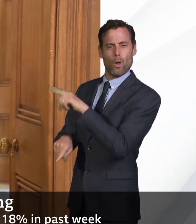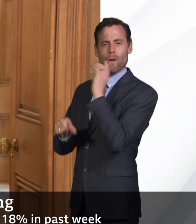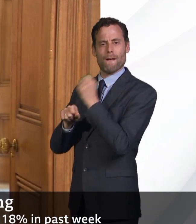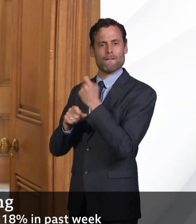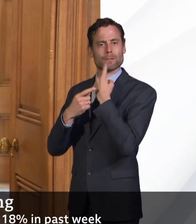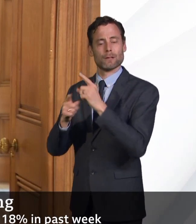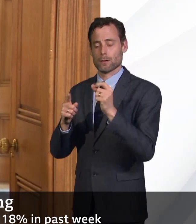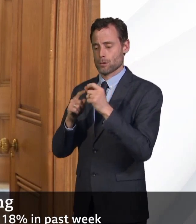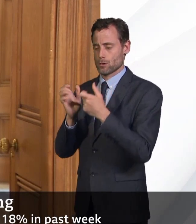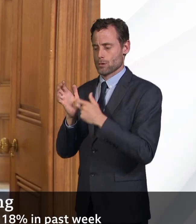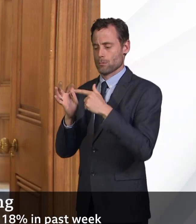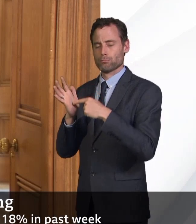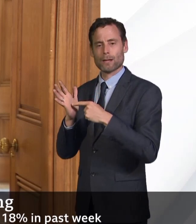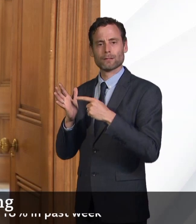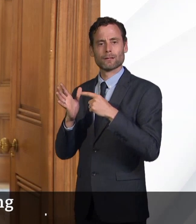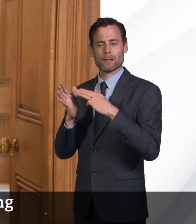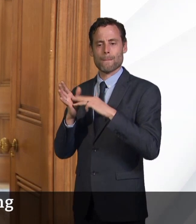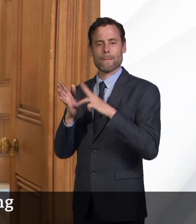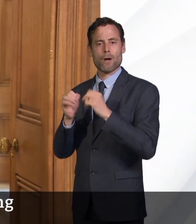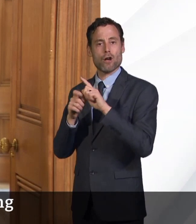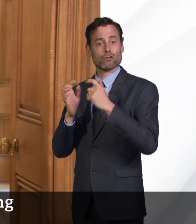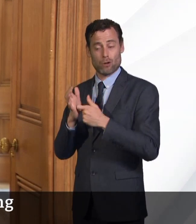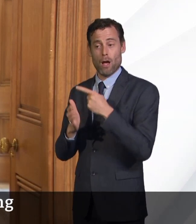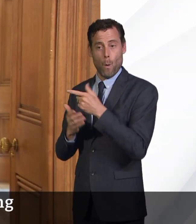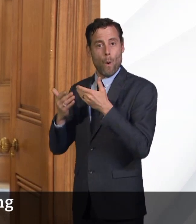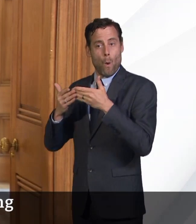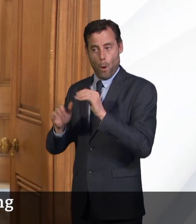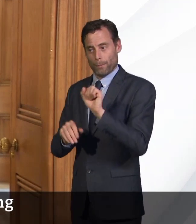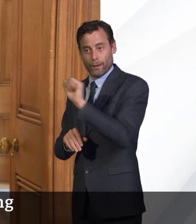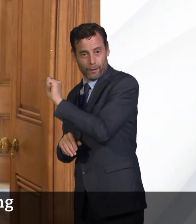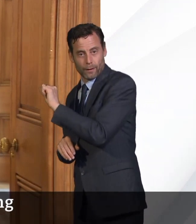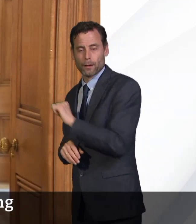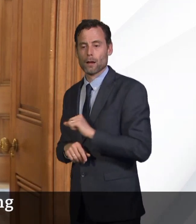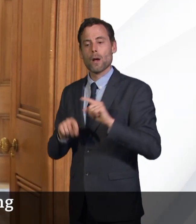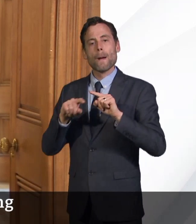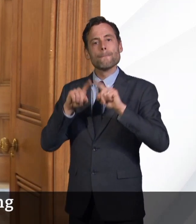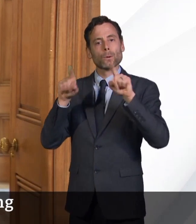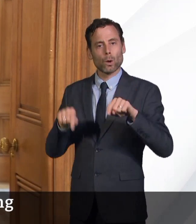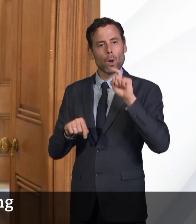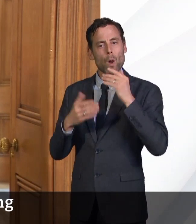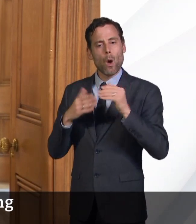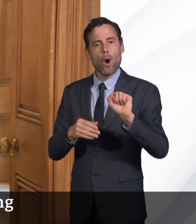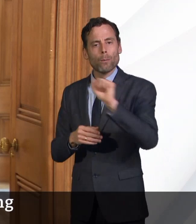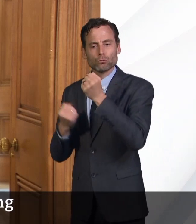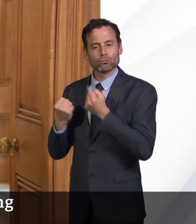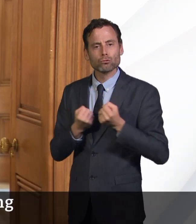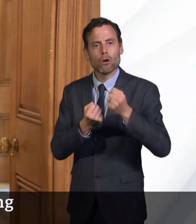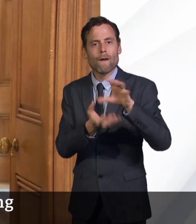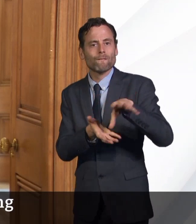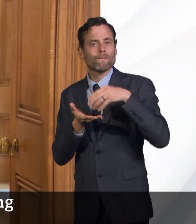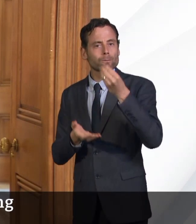of its branches. McDonald's are planning to open a small number of drive-through venues